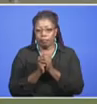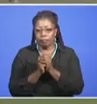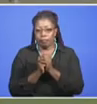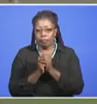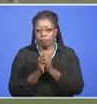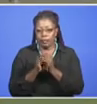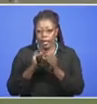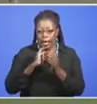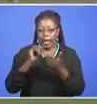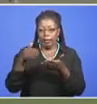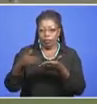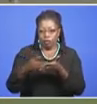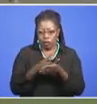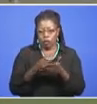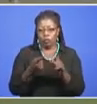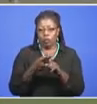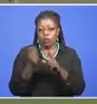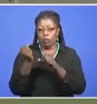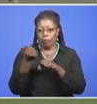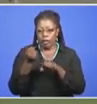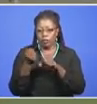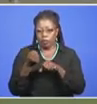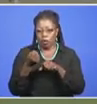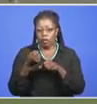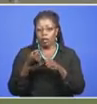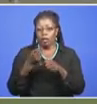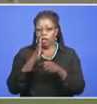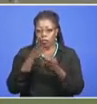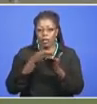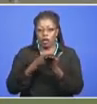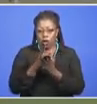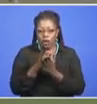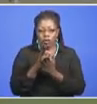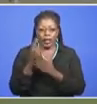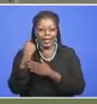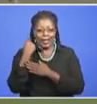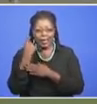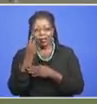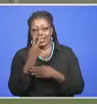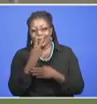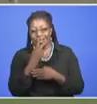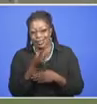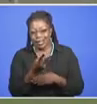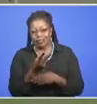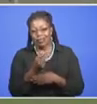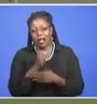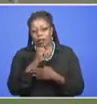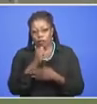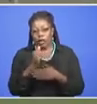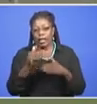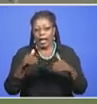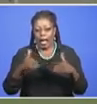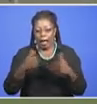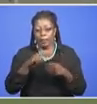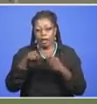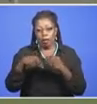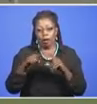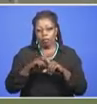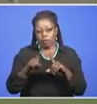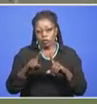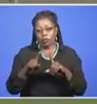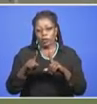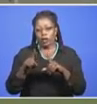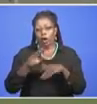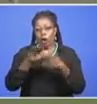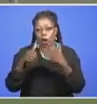I'm a newcomer to baseball, and to be honest with you, some of the things I've heard and seen, I'm not too happy about. And I think now that we're under one